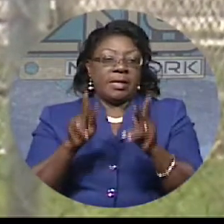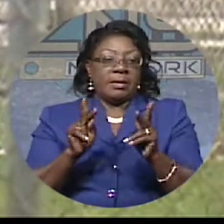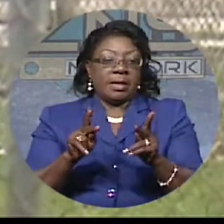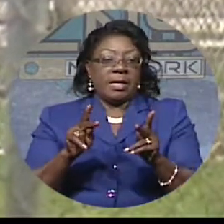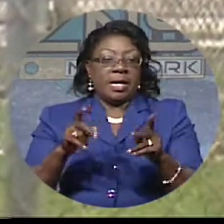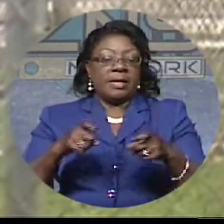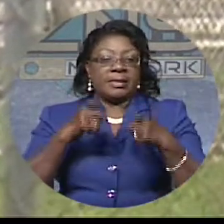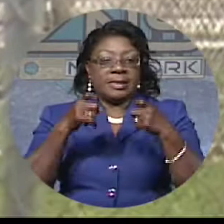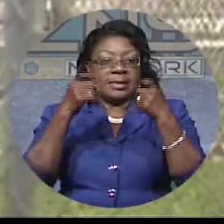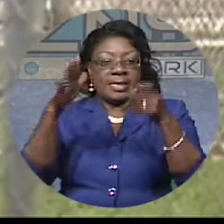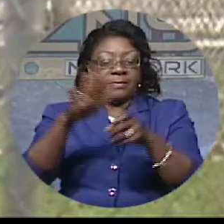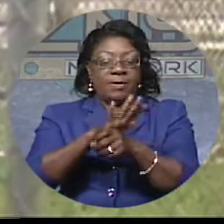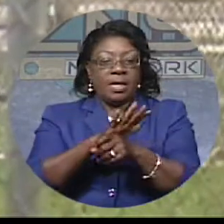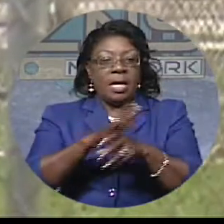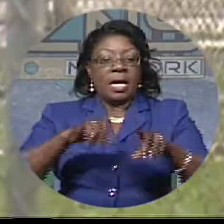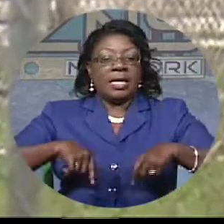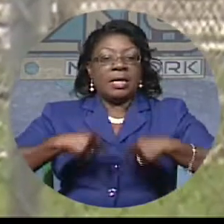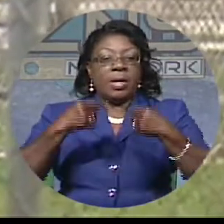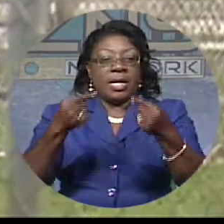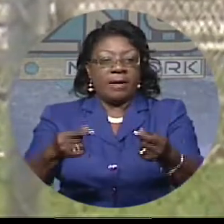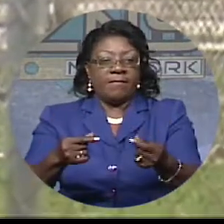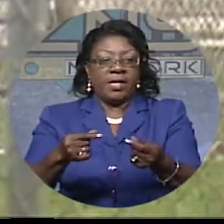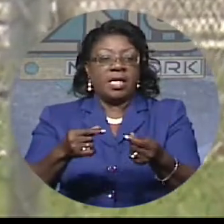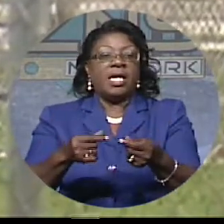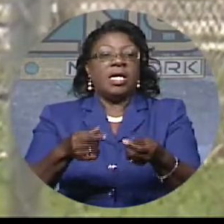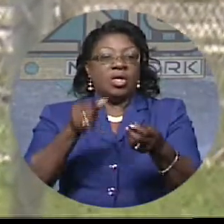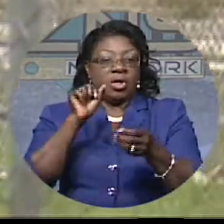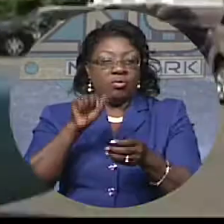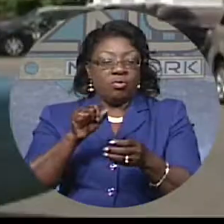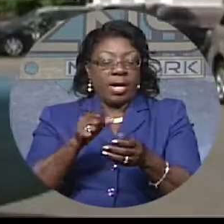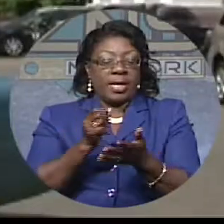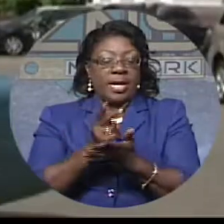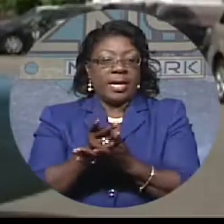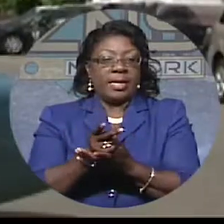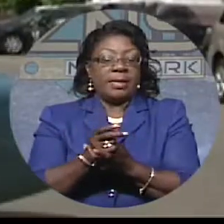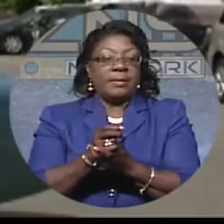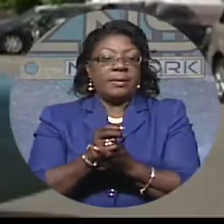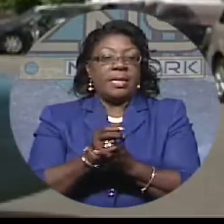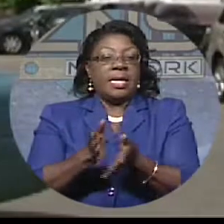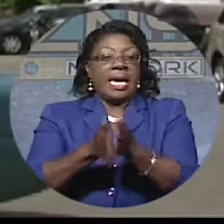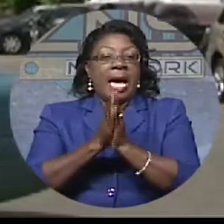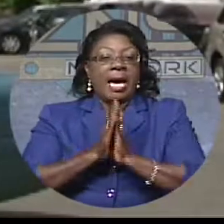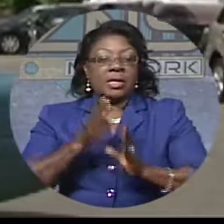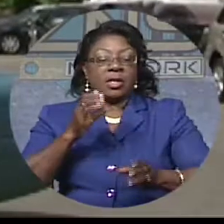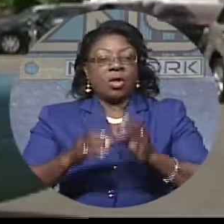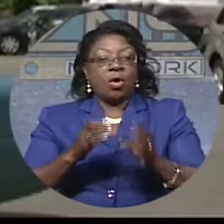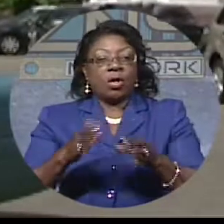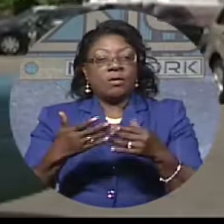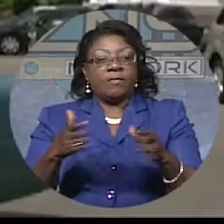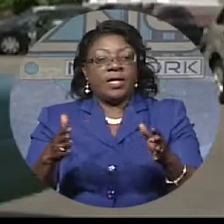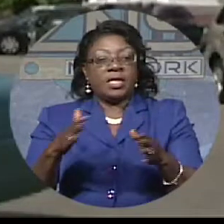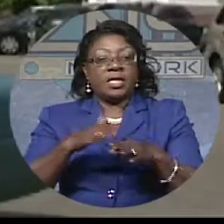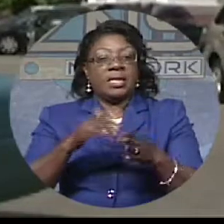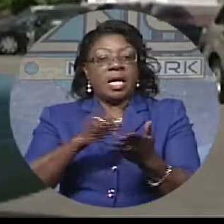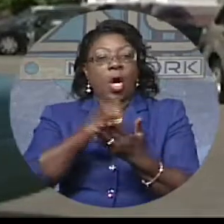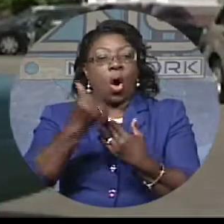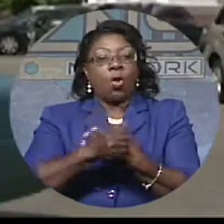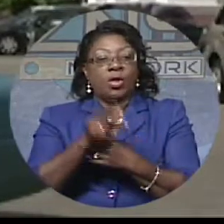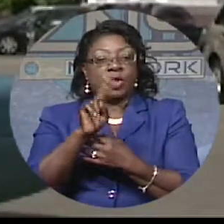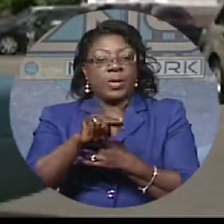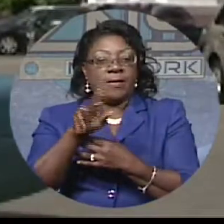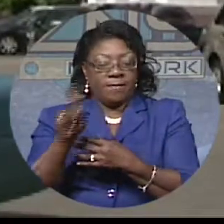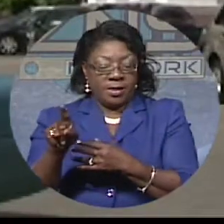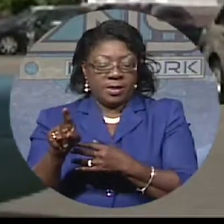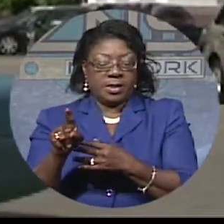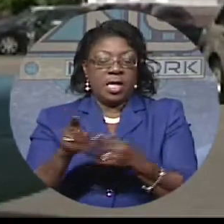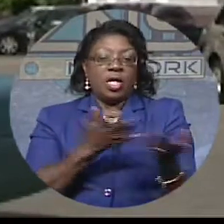Now Valdez and Rodriguez, who are both detained at Her Majesty's prisons, completed their resettlement interviews by the UN High Commission on Wednesday.